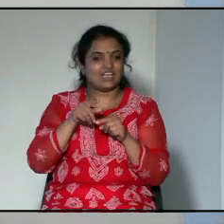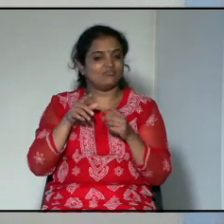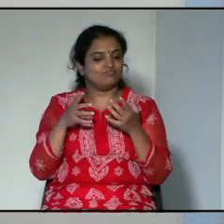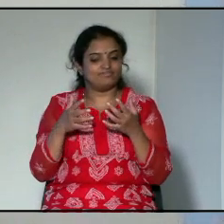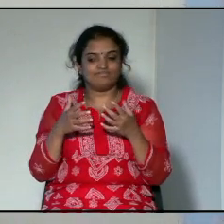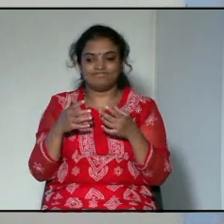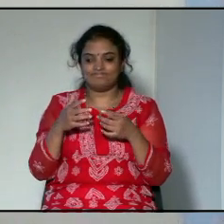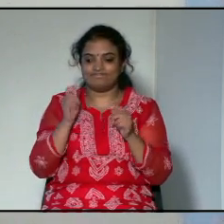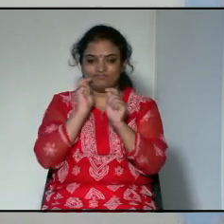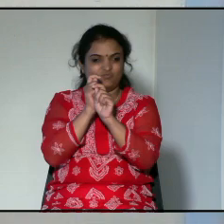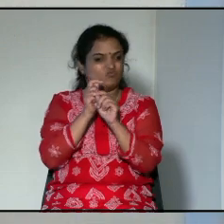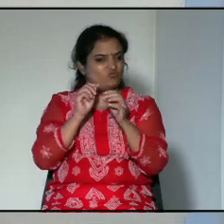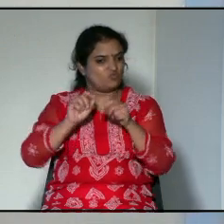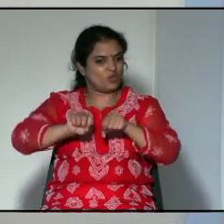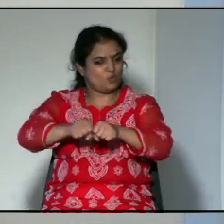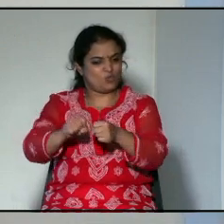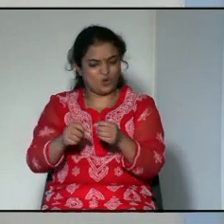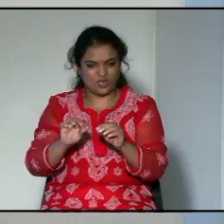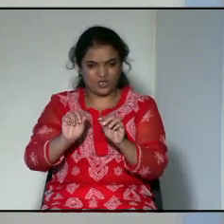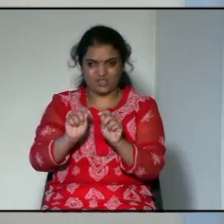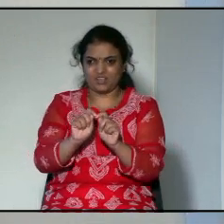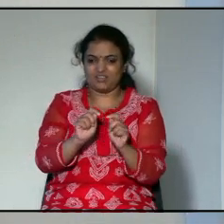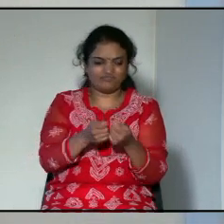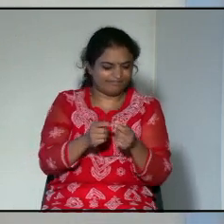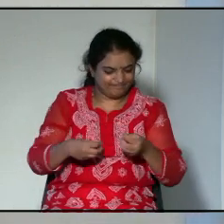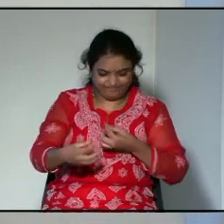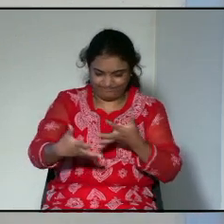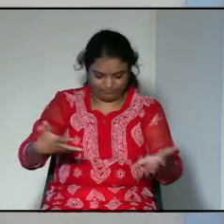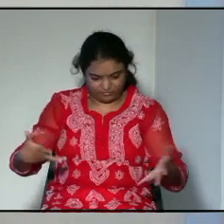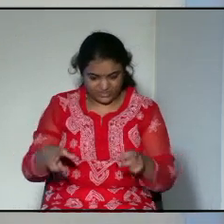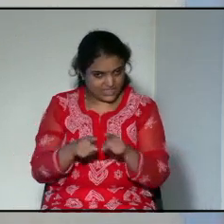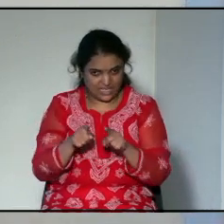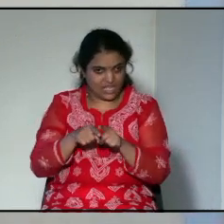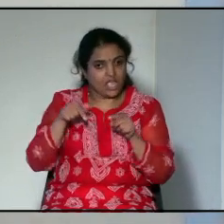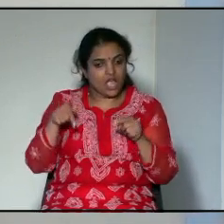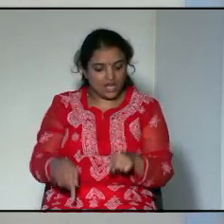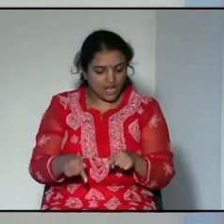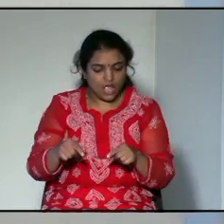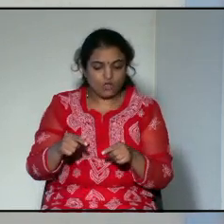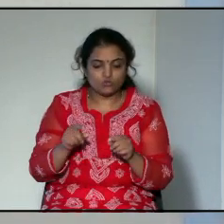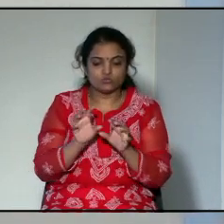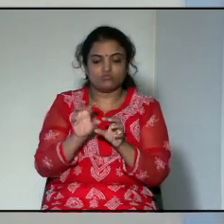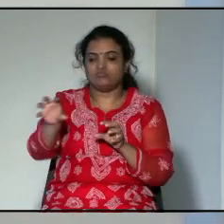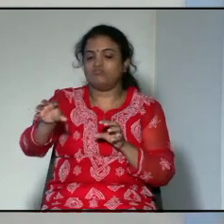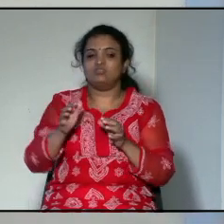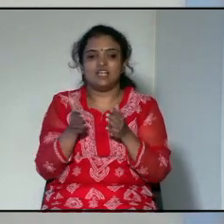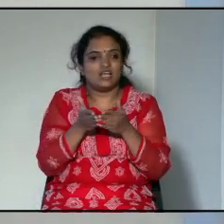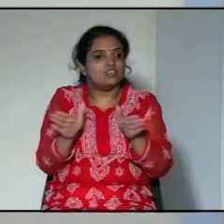Mukherjee seldom worked with bronze. She worked with brass and scrap metal.